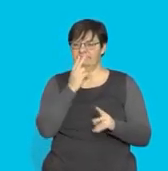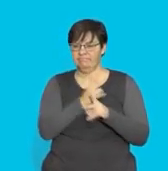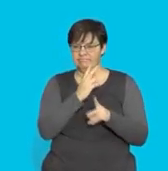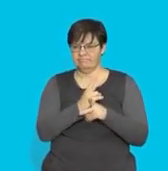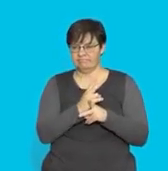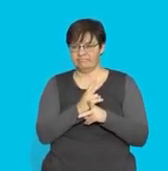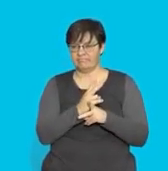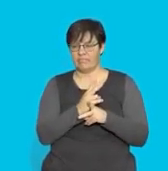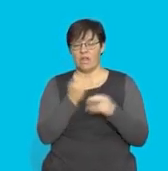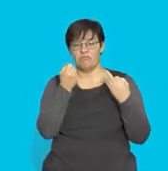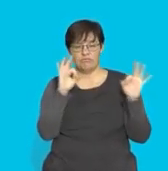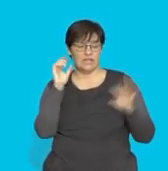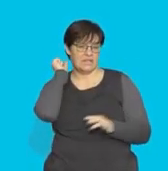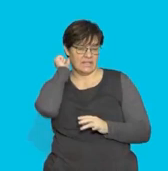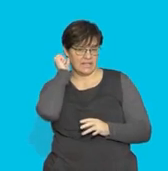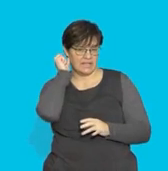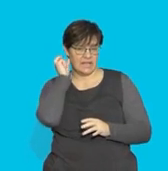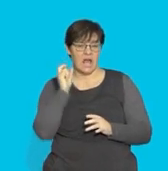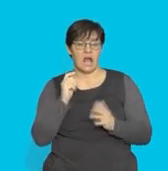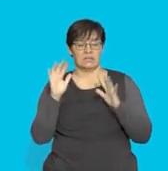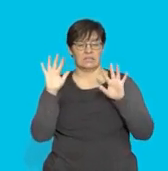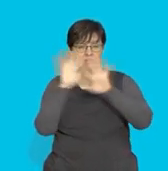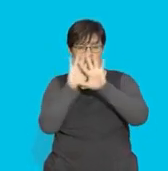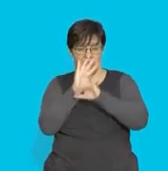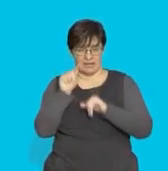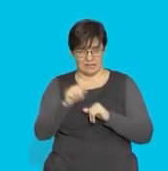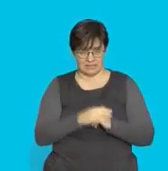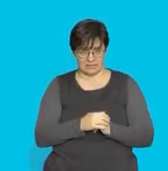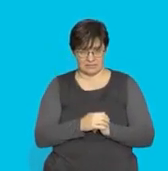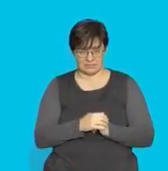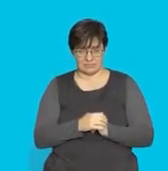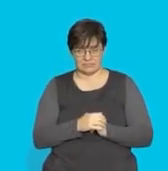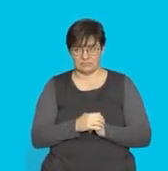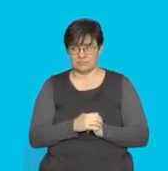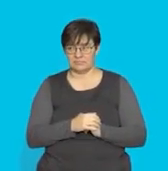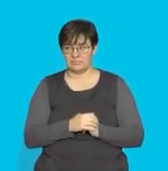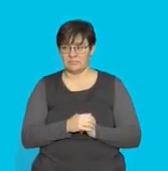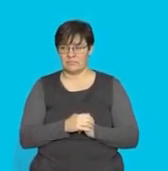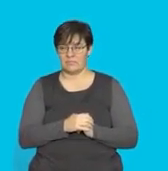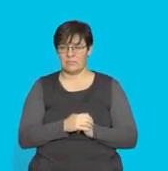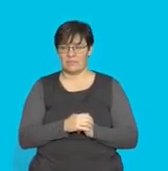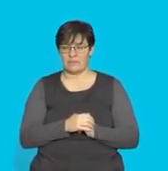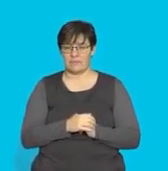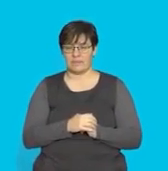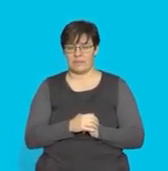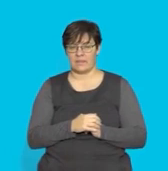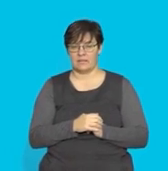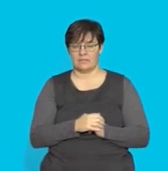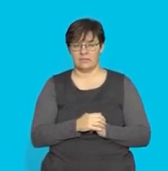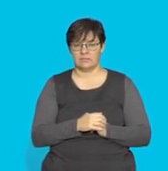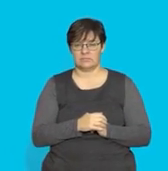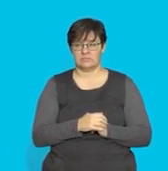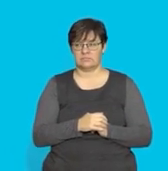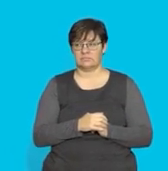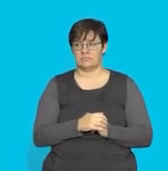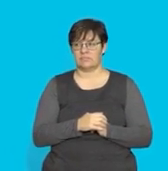that again, the free earlobes is the dominant trait, so we refer to them as being either that or